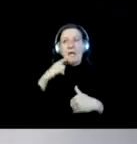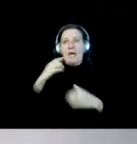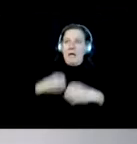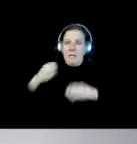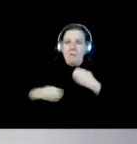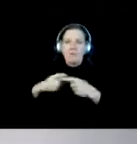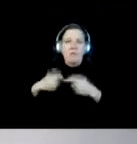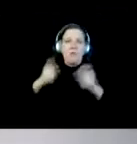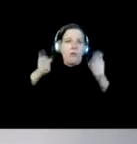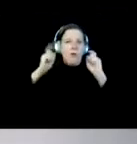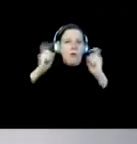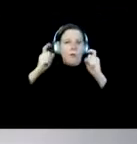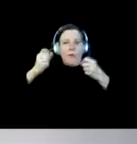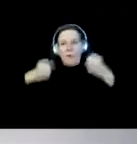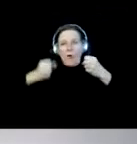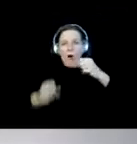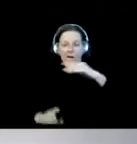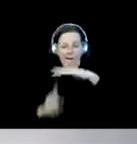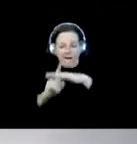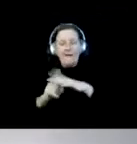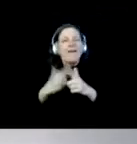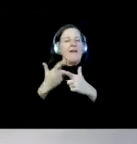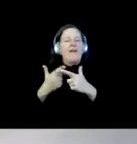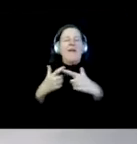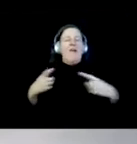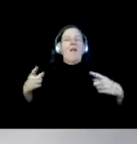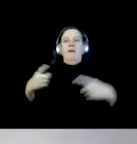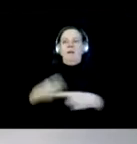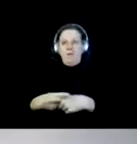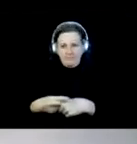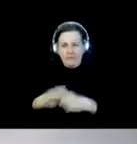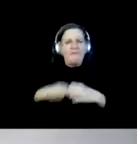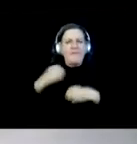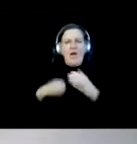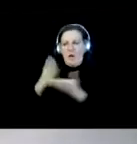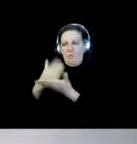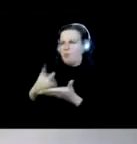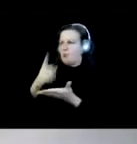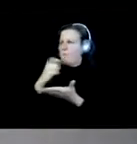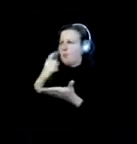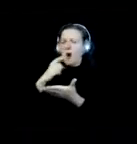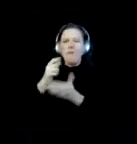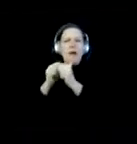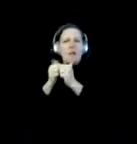then and the kind of like incongruity of the emotional part being the red sports car part.